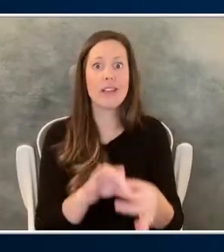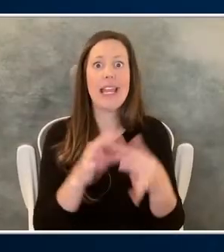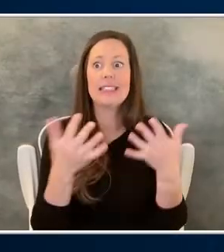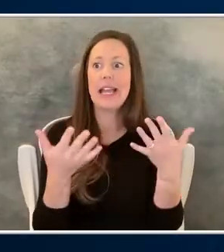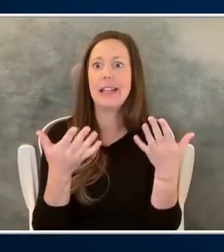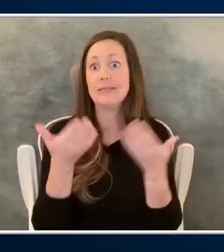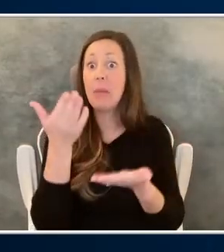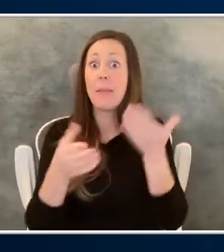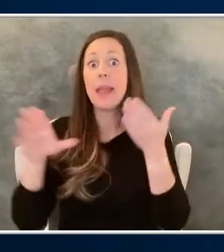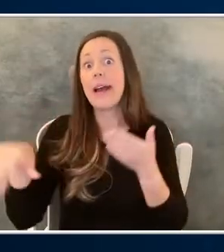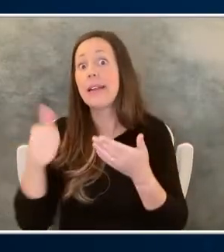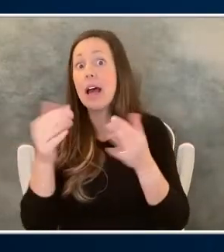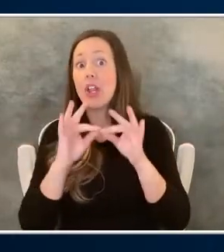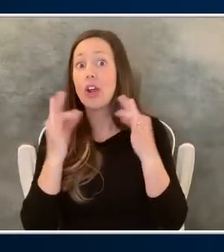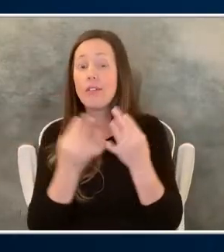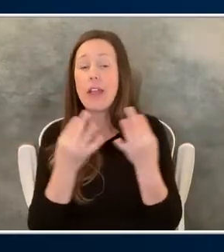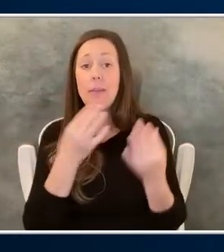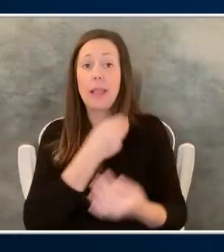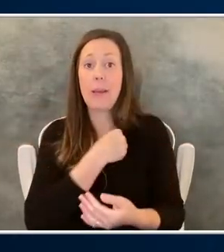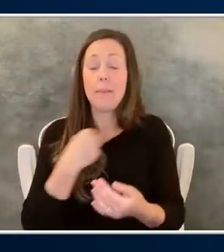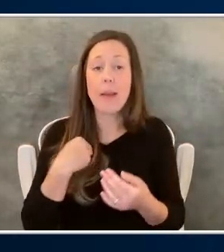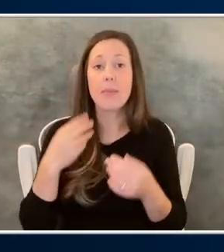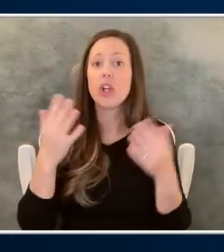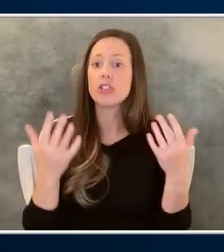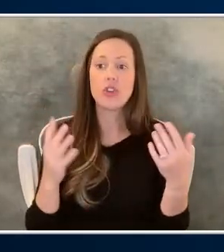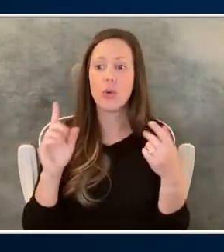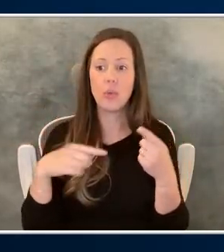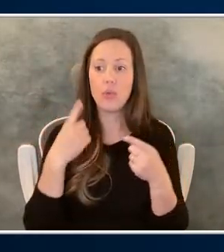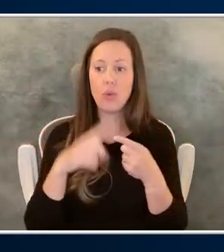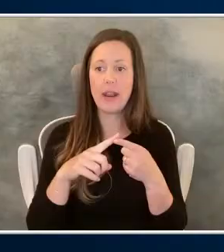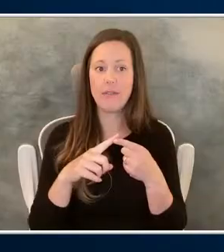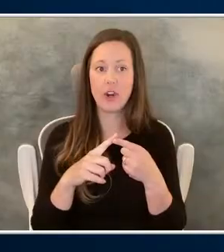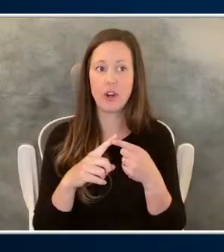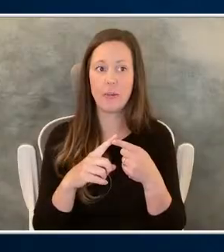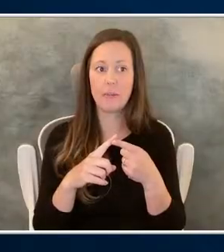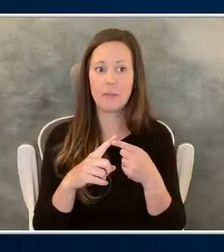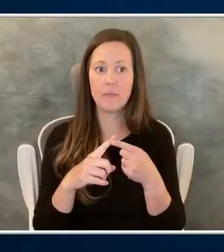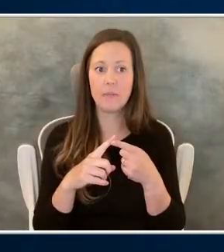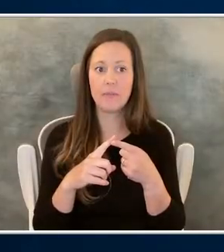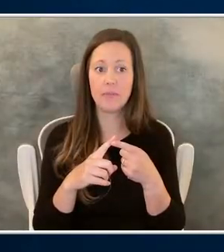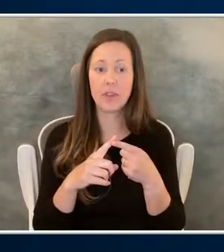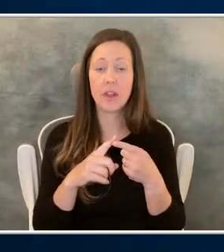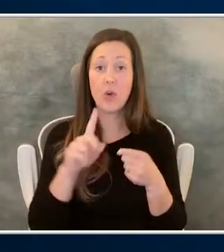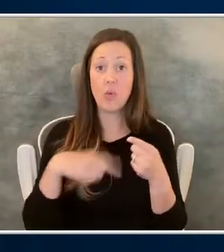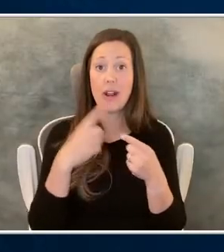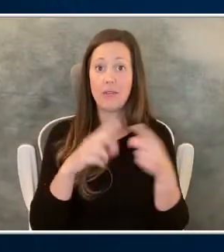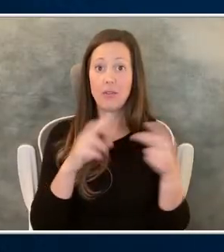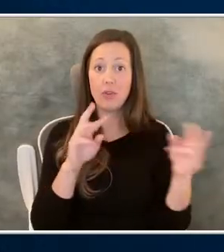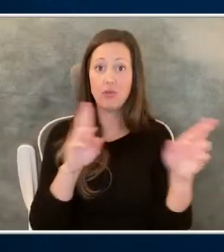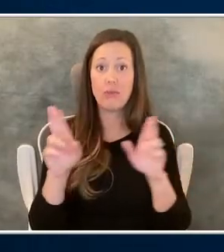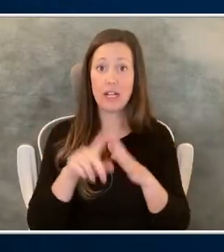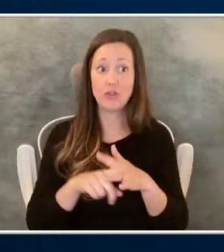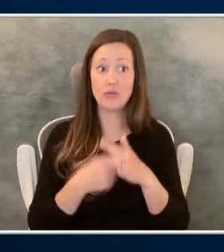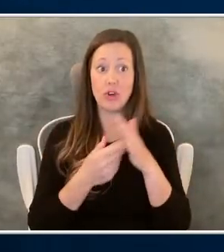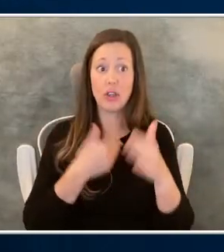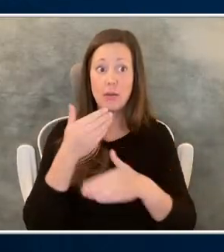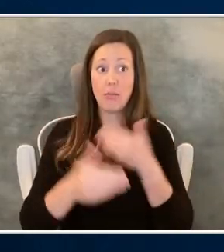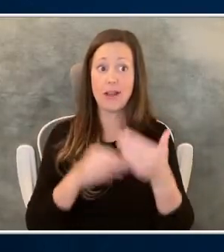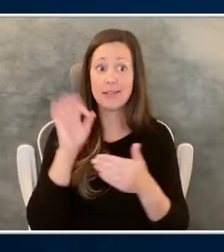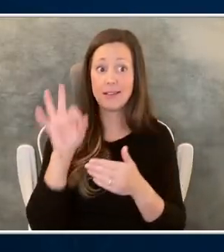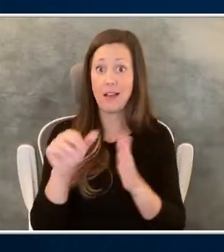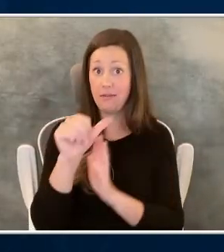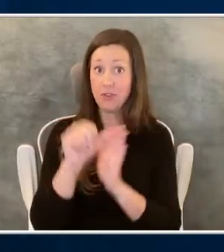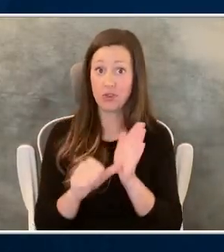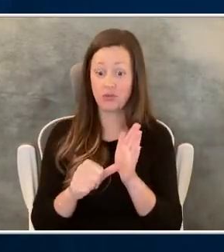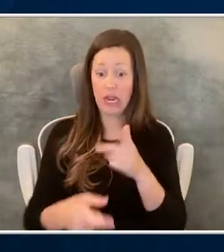member. So once we are ready to start the process of transplant, first step is